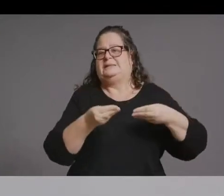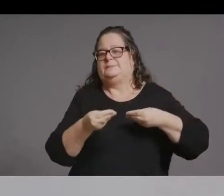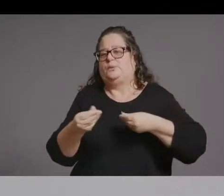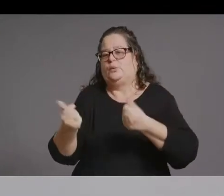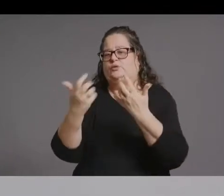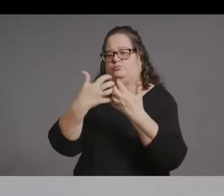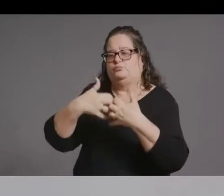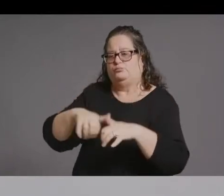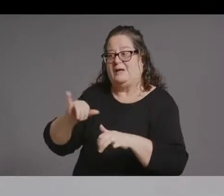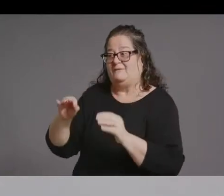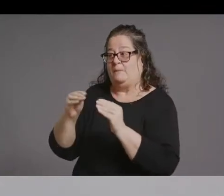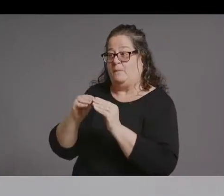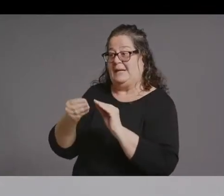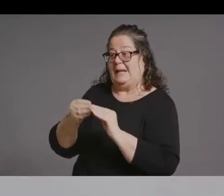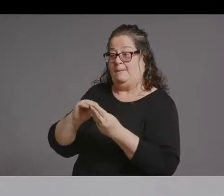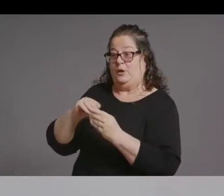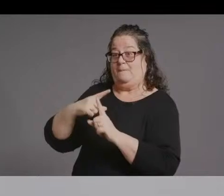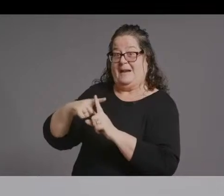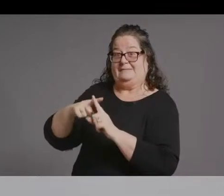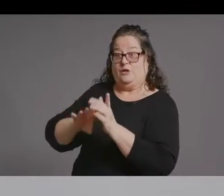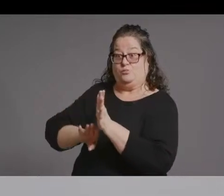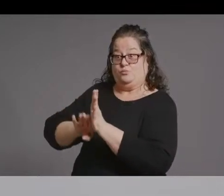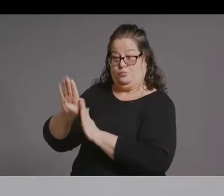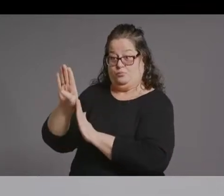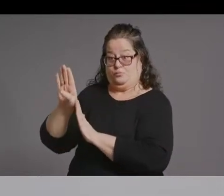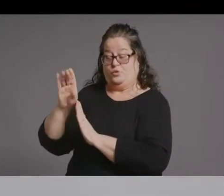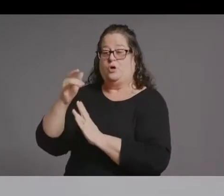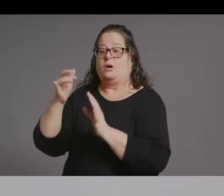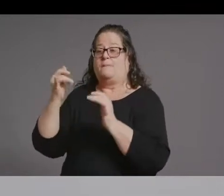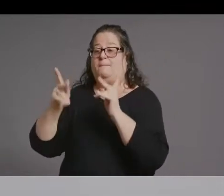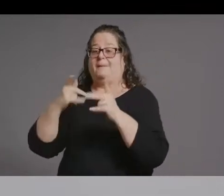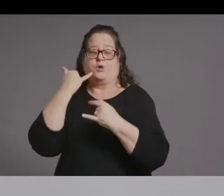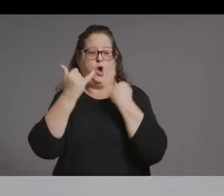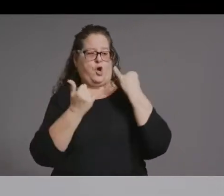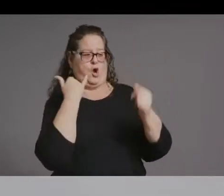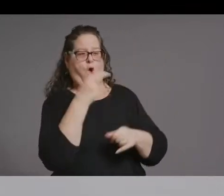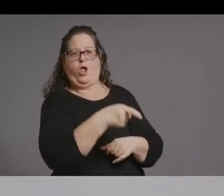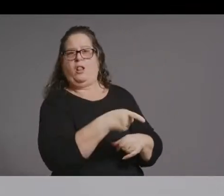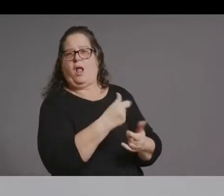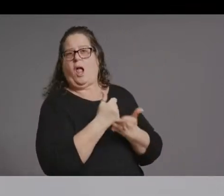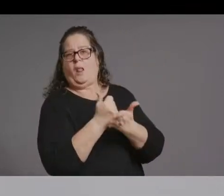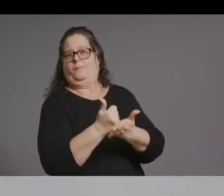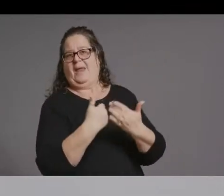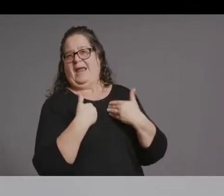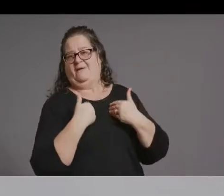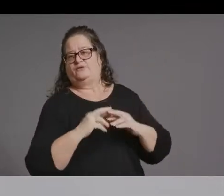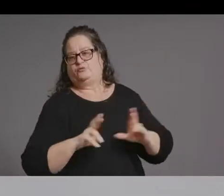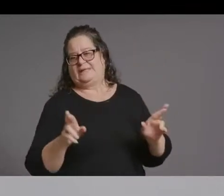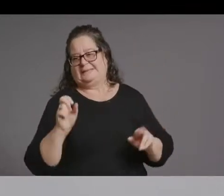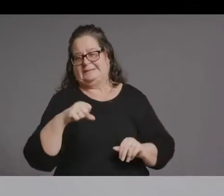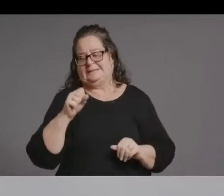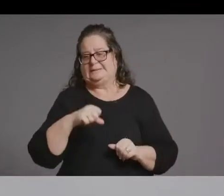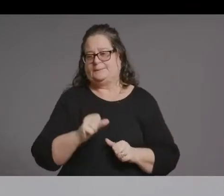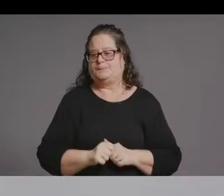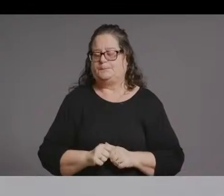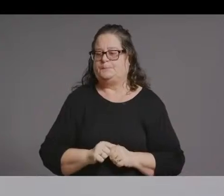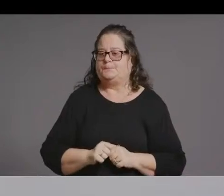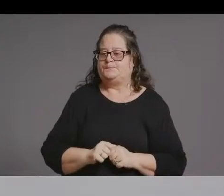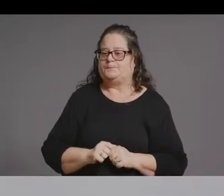line is still operating. It's actually one of those things that we've identified as a best practice to see how we can